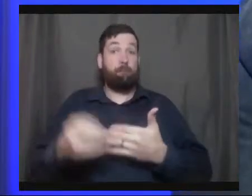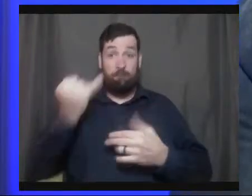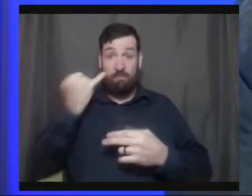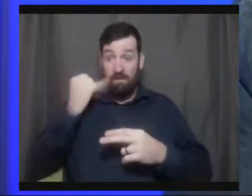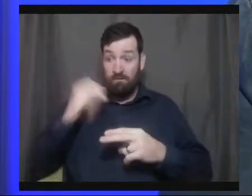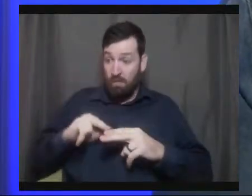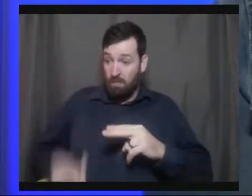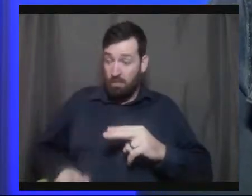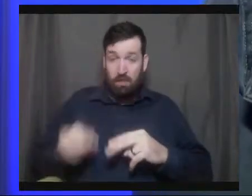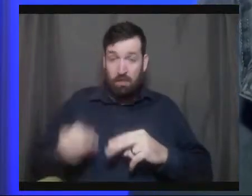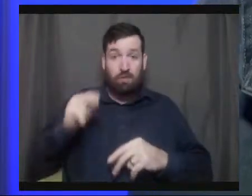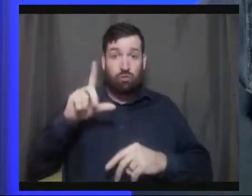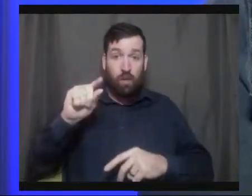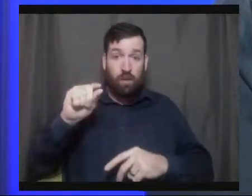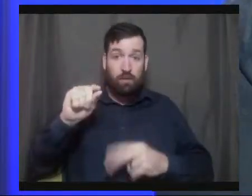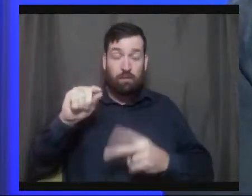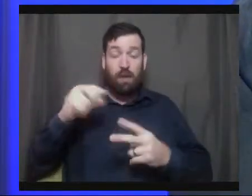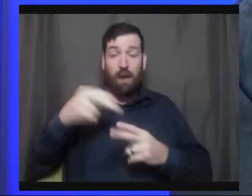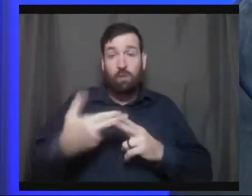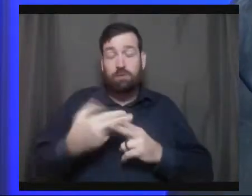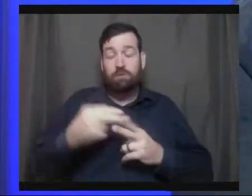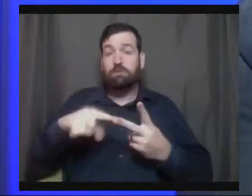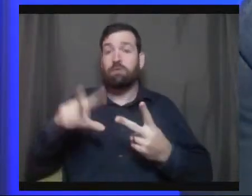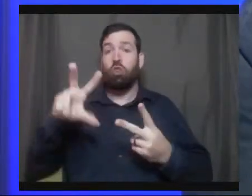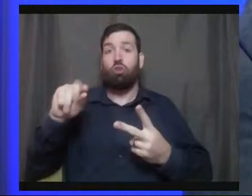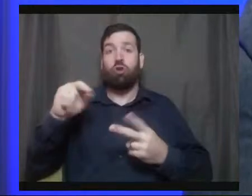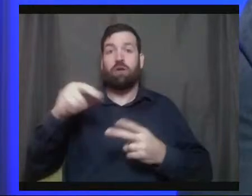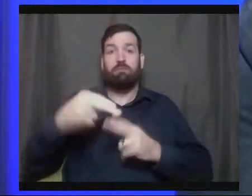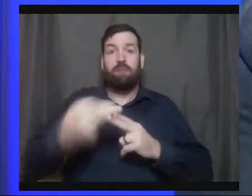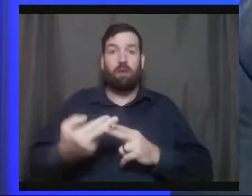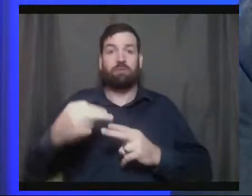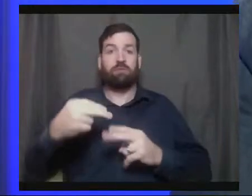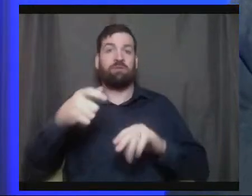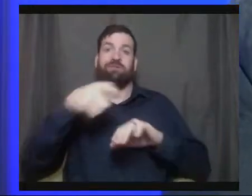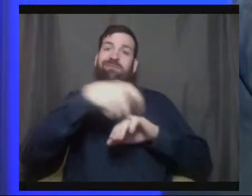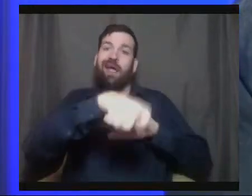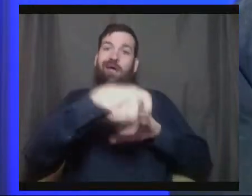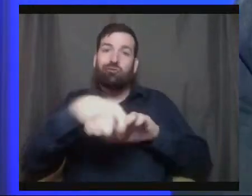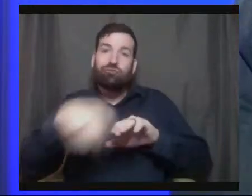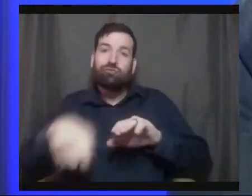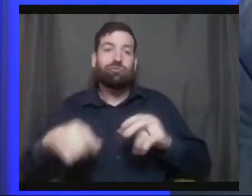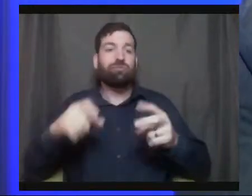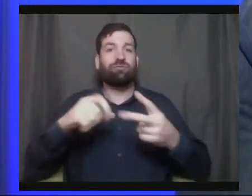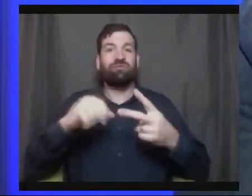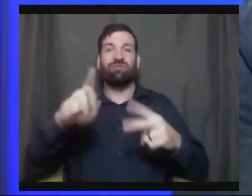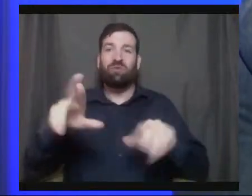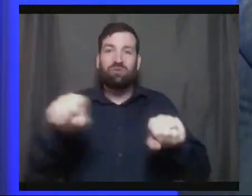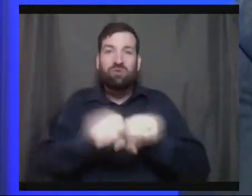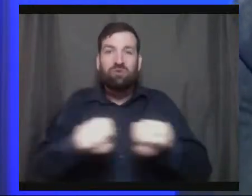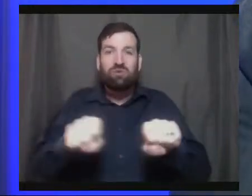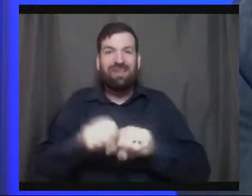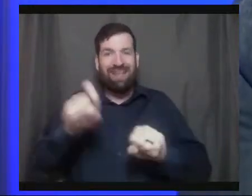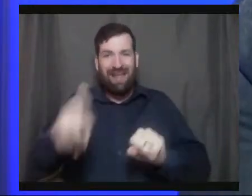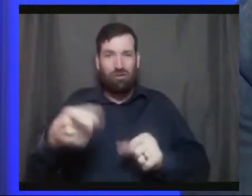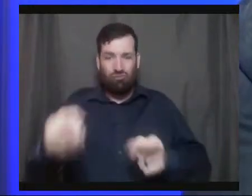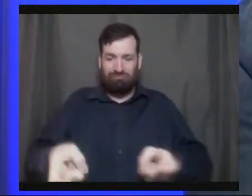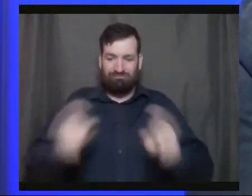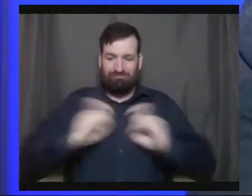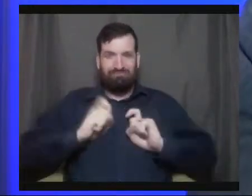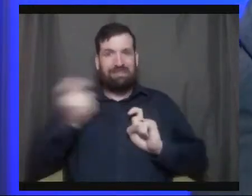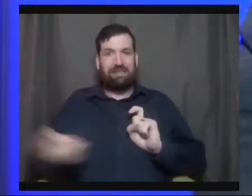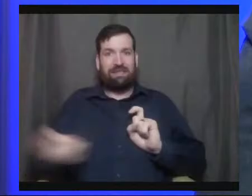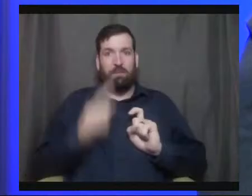more pounds, then I'll buy these shoes or get my nails done. So for me, I really had to have something to motivate me and to really keep me